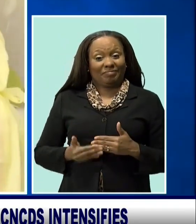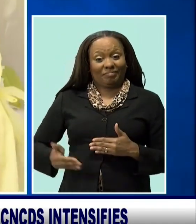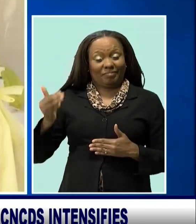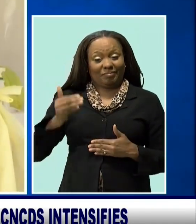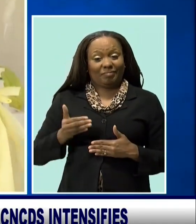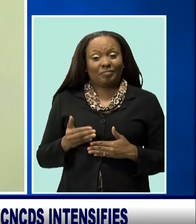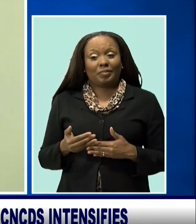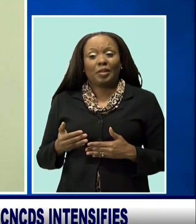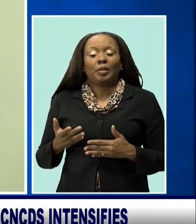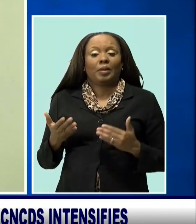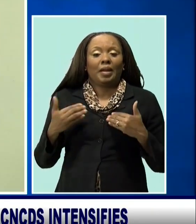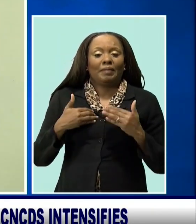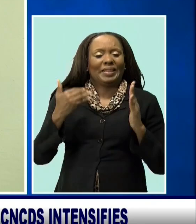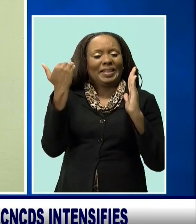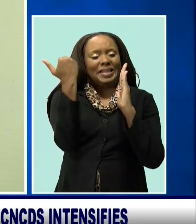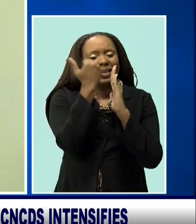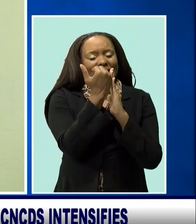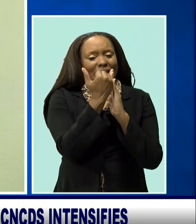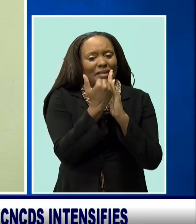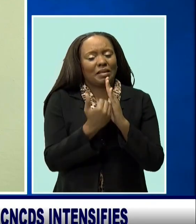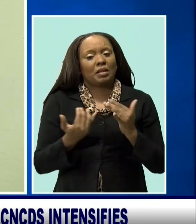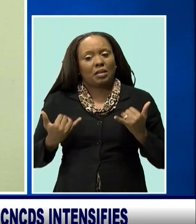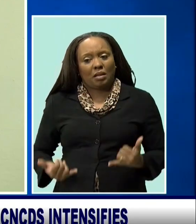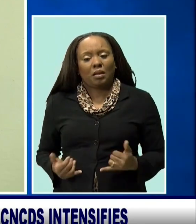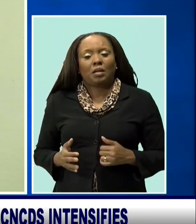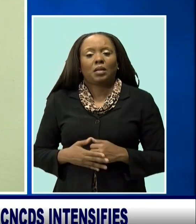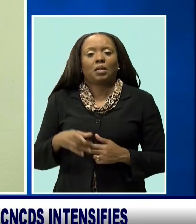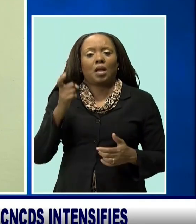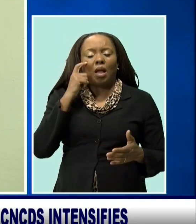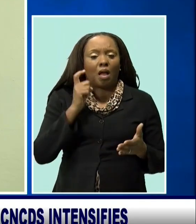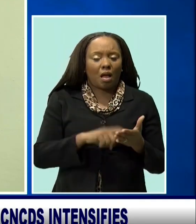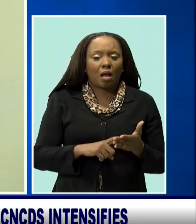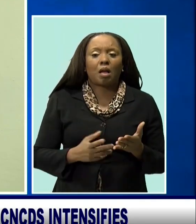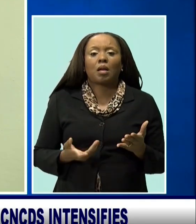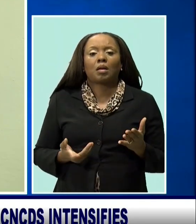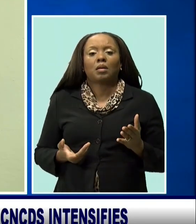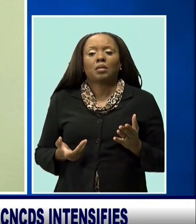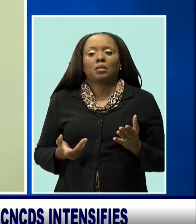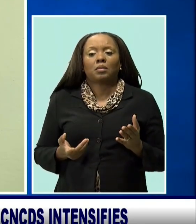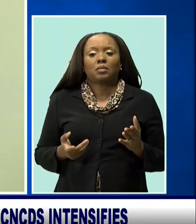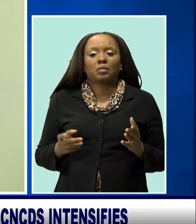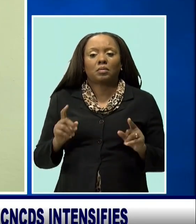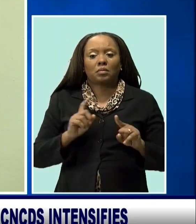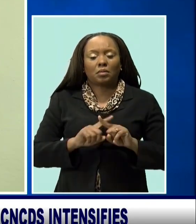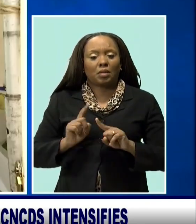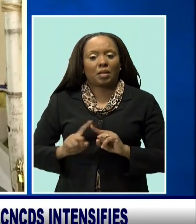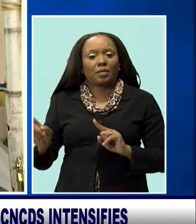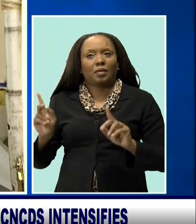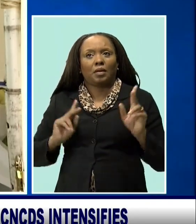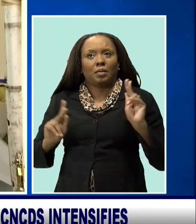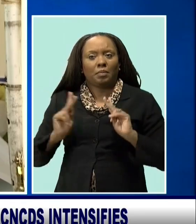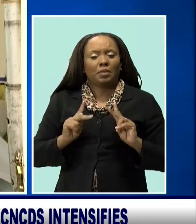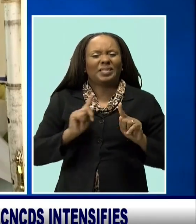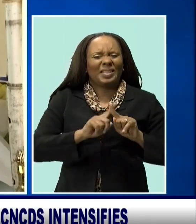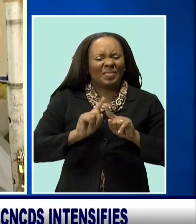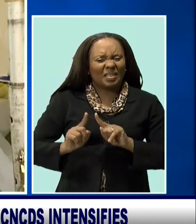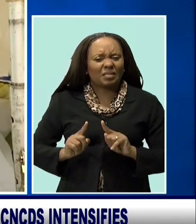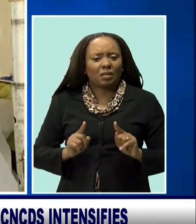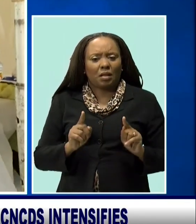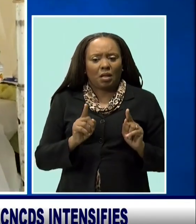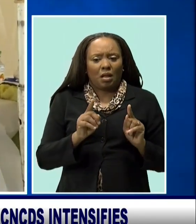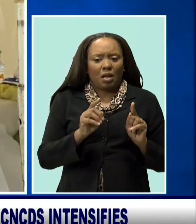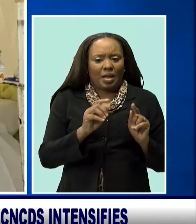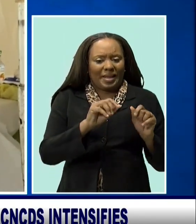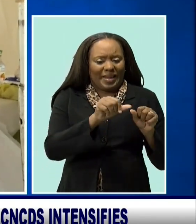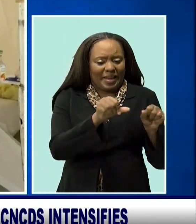on the lists, getting the people together, identifying them in districts. Dr. Ferdinand says the private